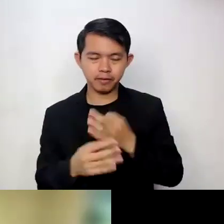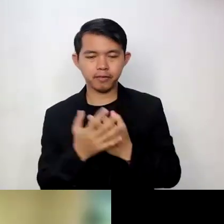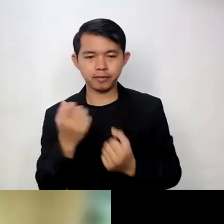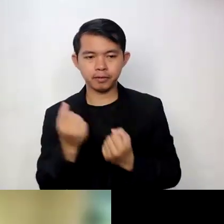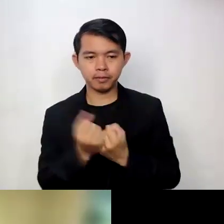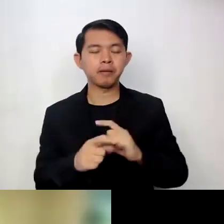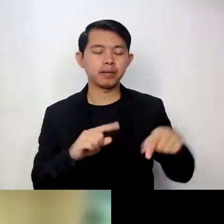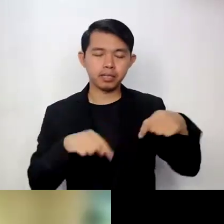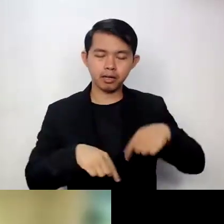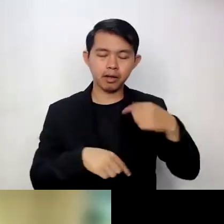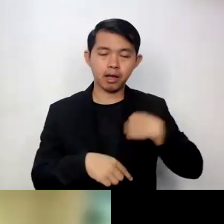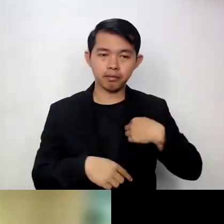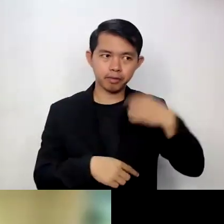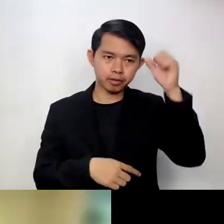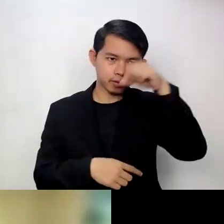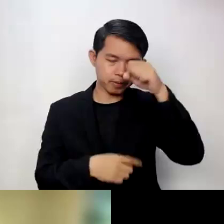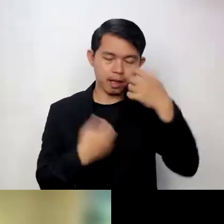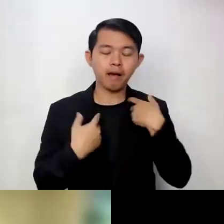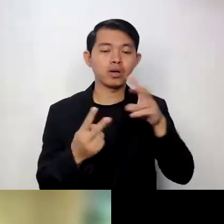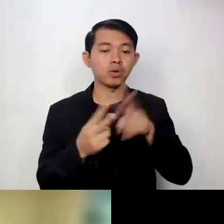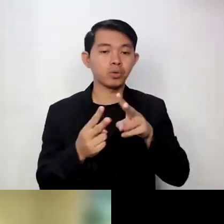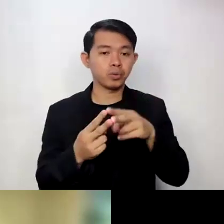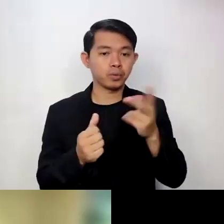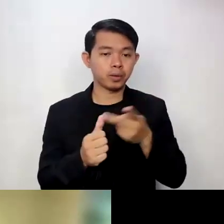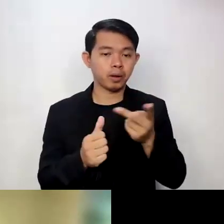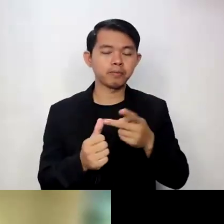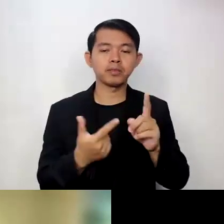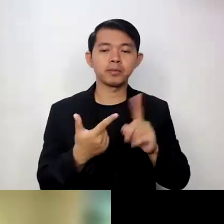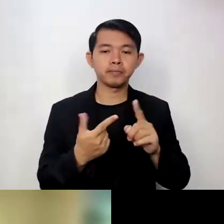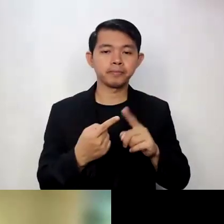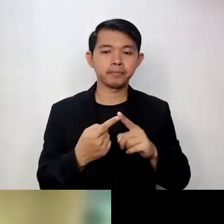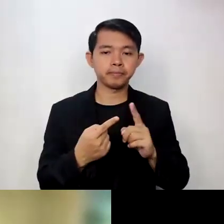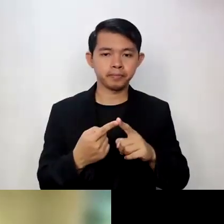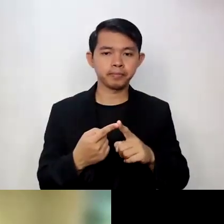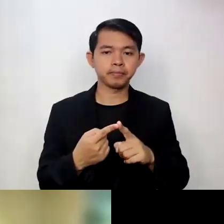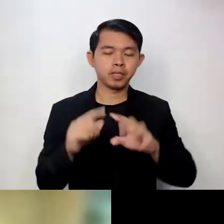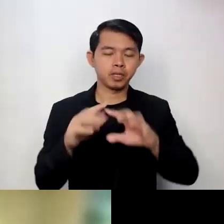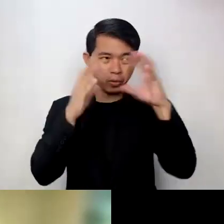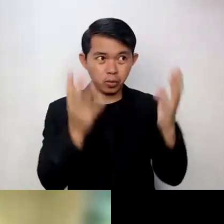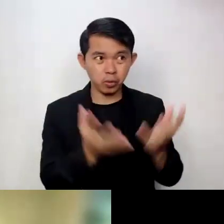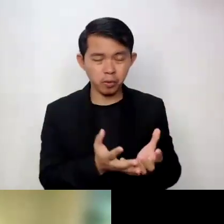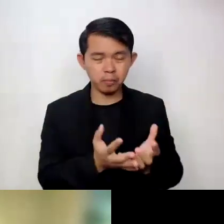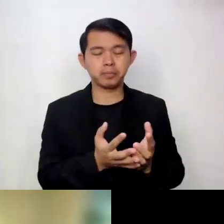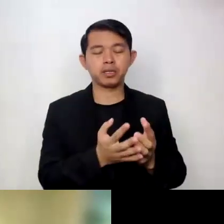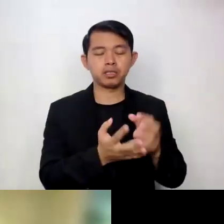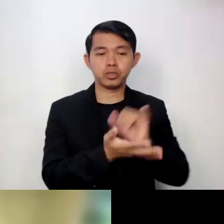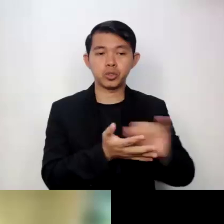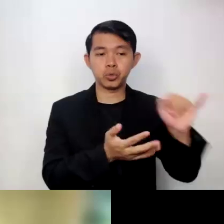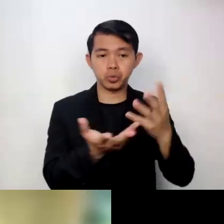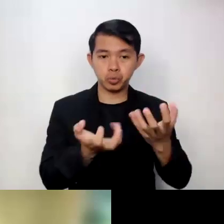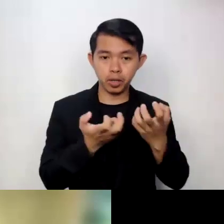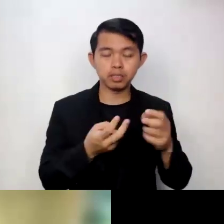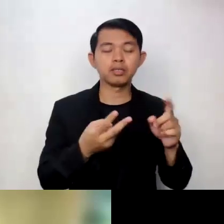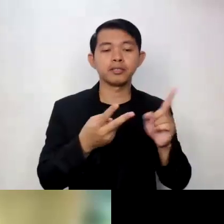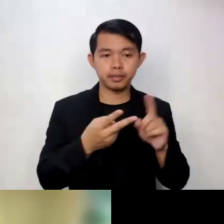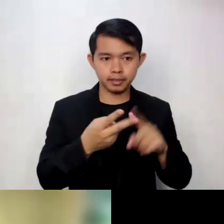is meron kang two different priorities. One that panders to what Global North institutions want, and another that